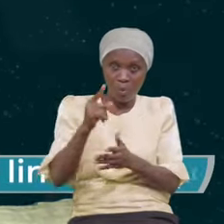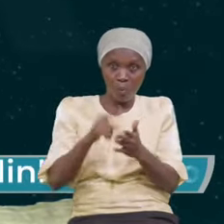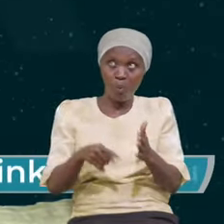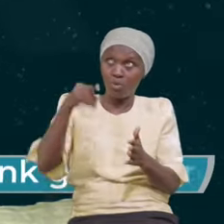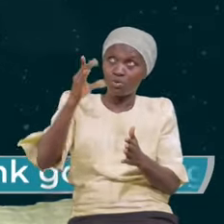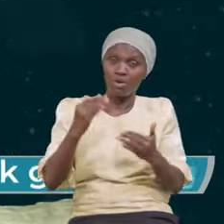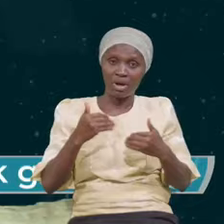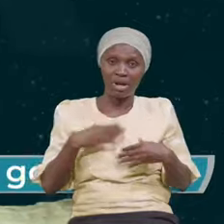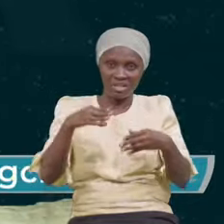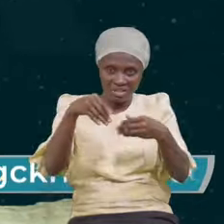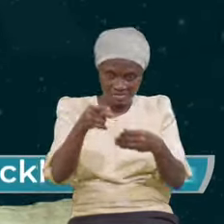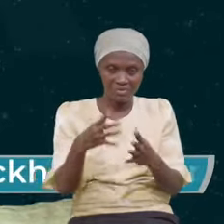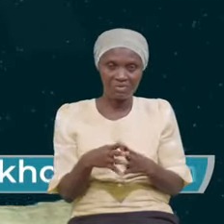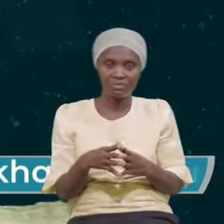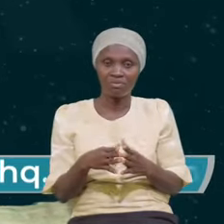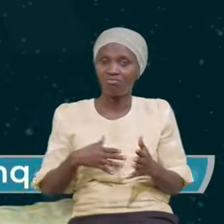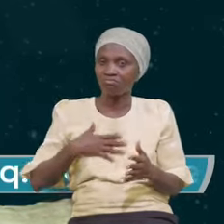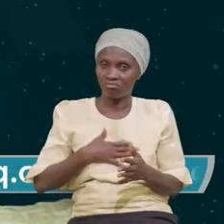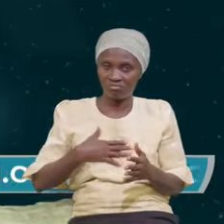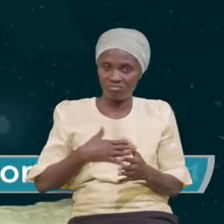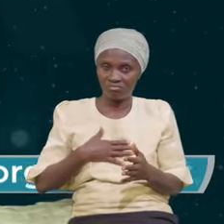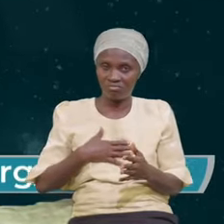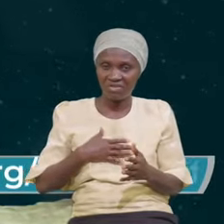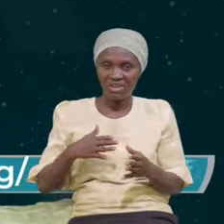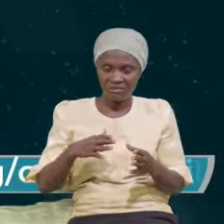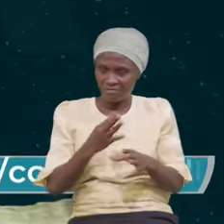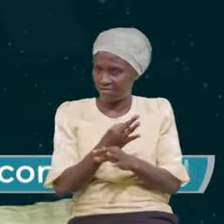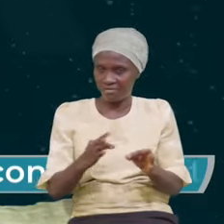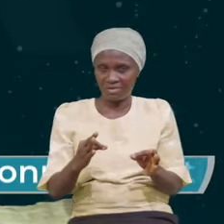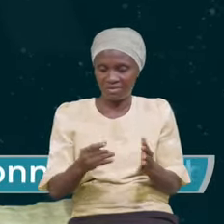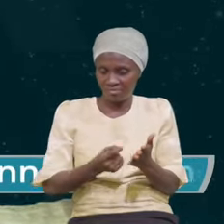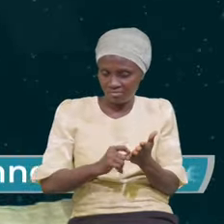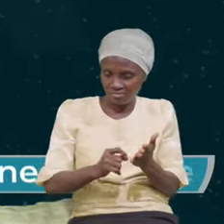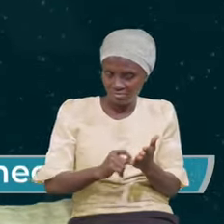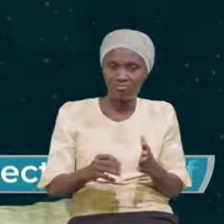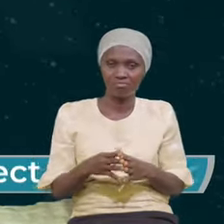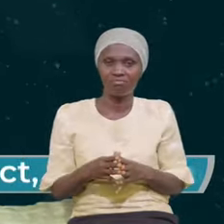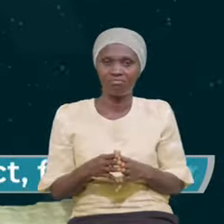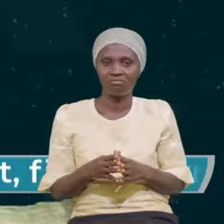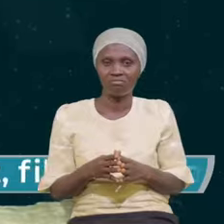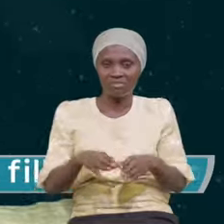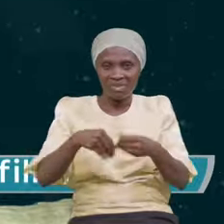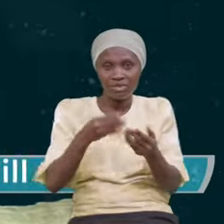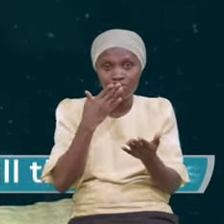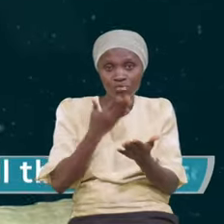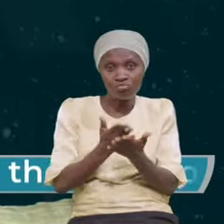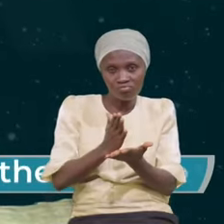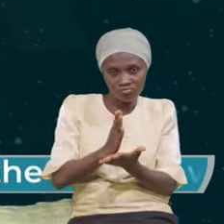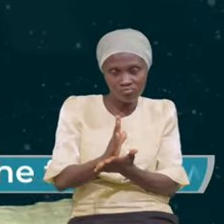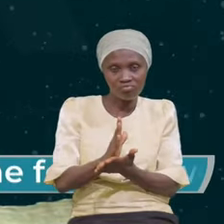you so please feel free respond to the questions of the counselors